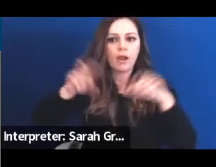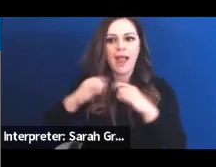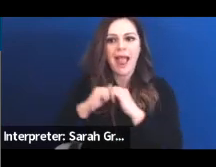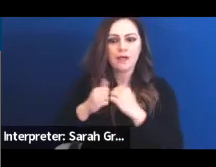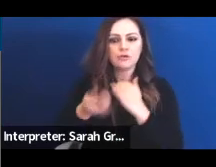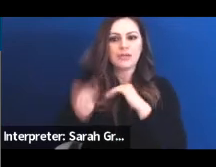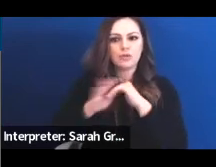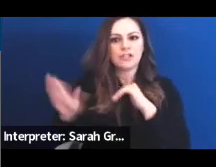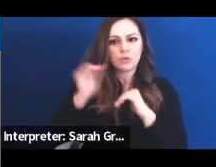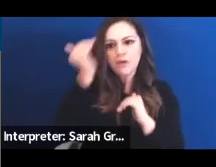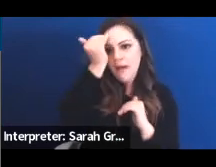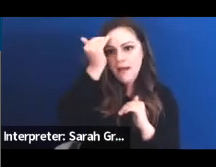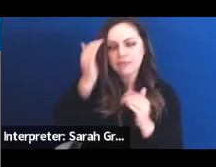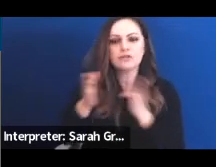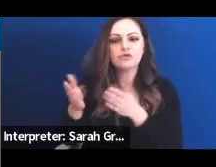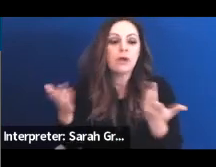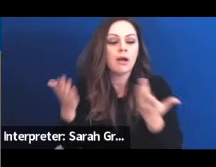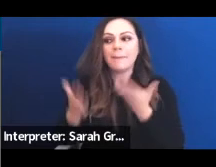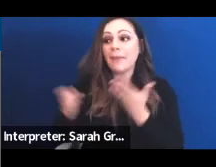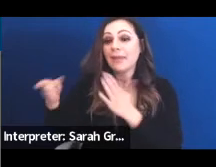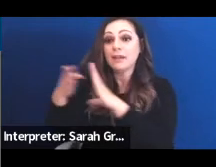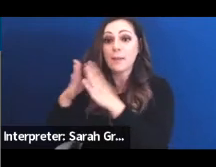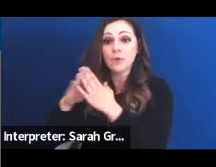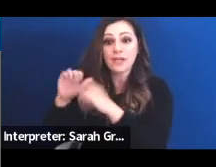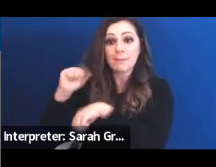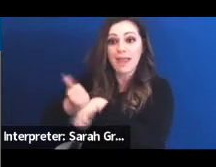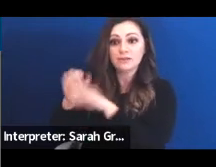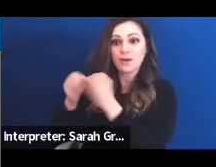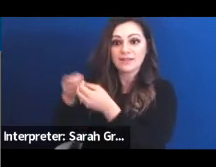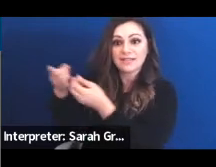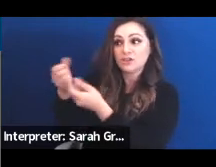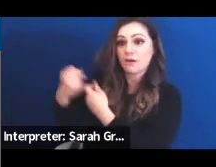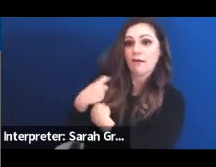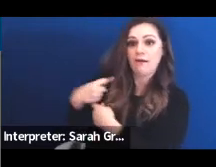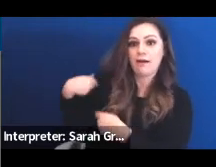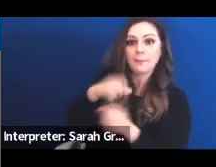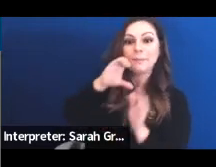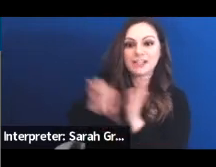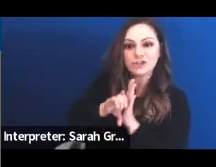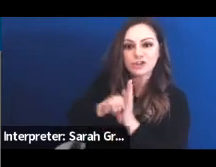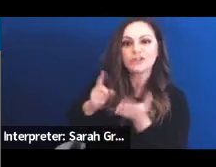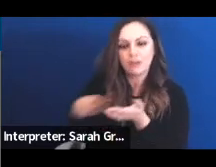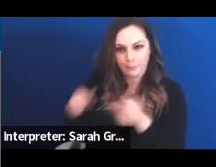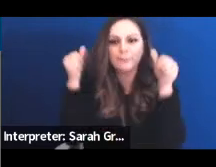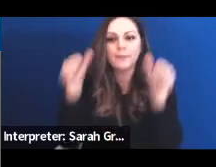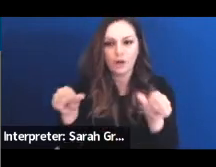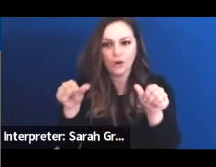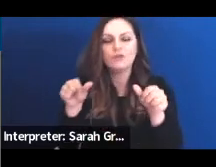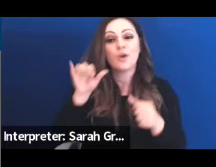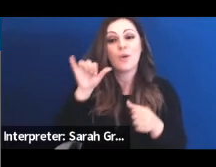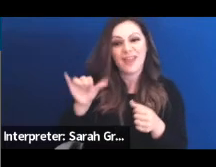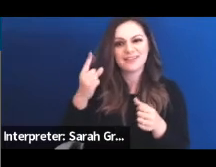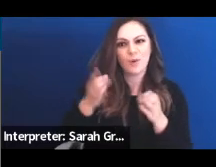pictures that have been shared with us by community-based organizations. So that is a way that you can engage with us, is on our